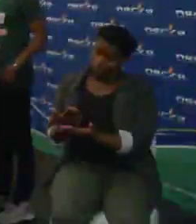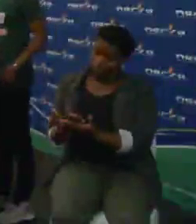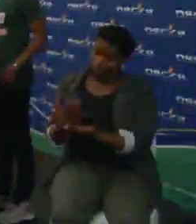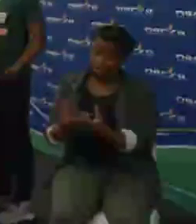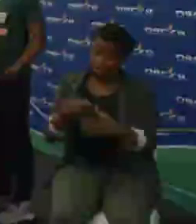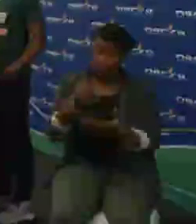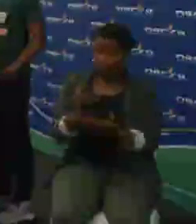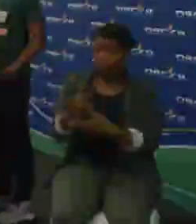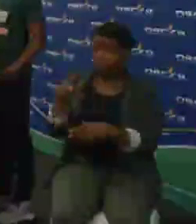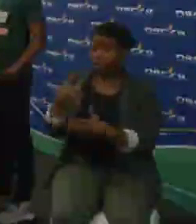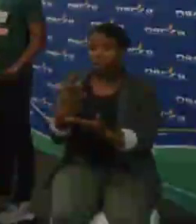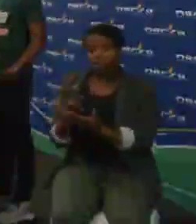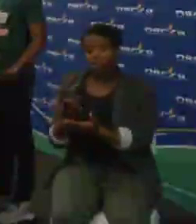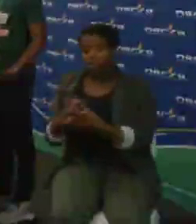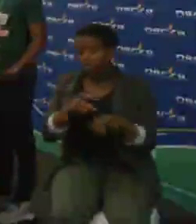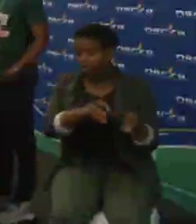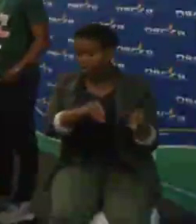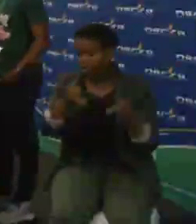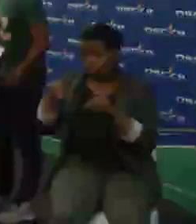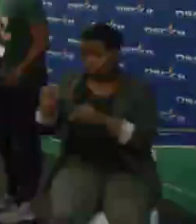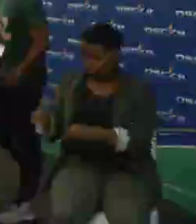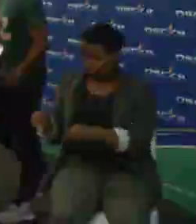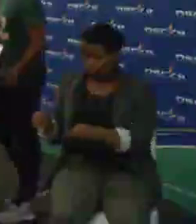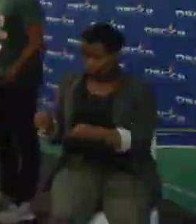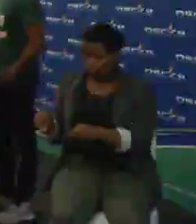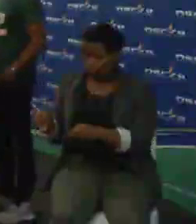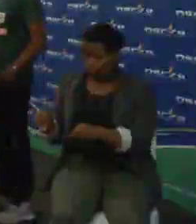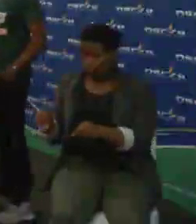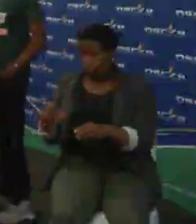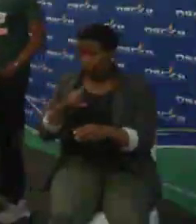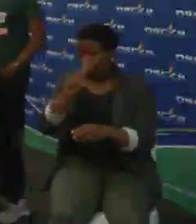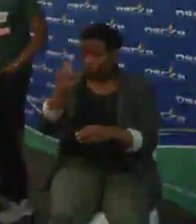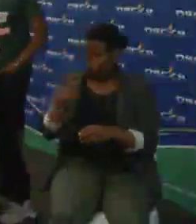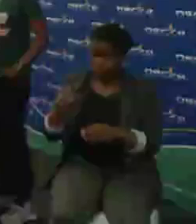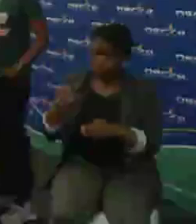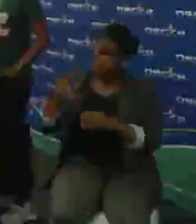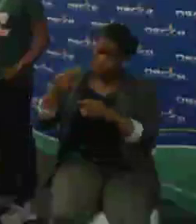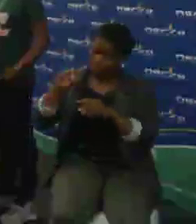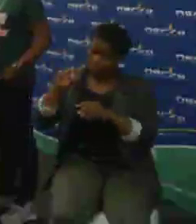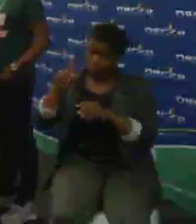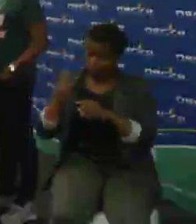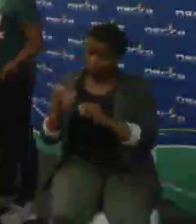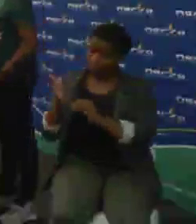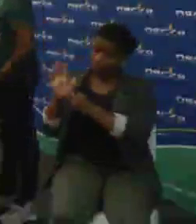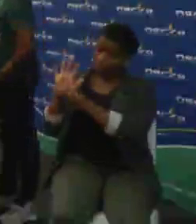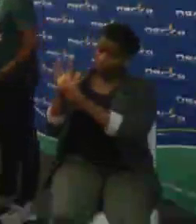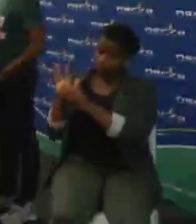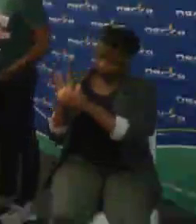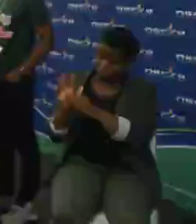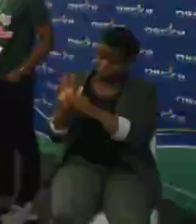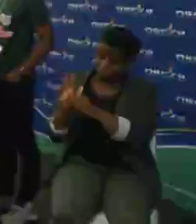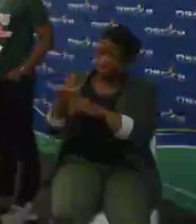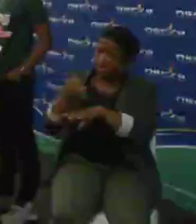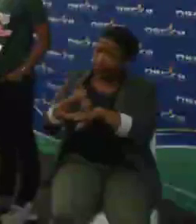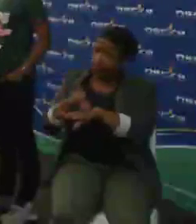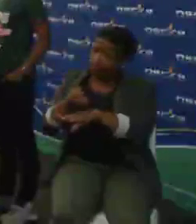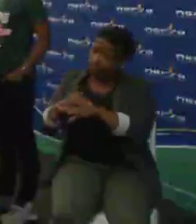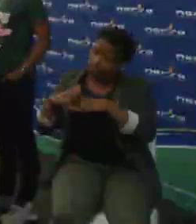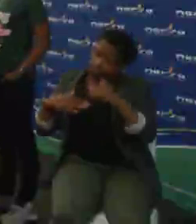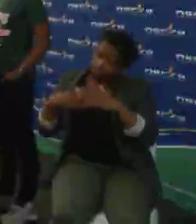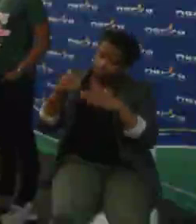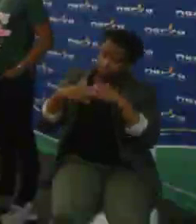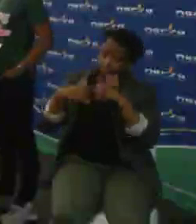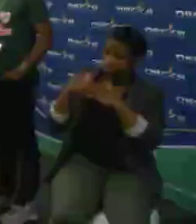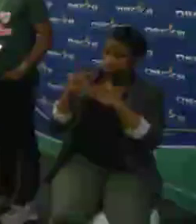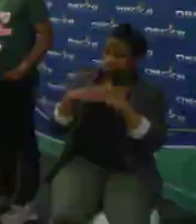removed. Not only do we have a question of the cost of coal and the quality of coal, but we also have now seen that there are problems with maintenance and